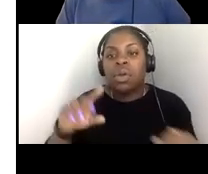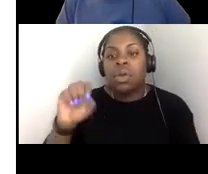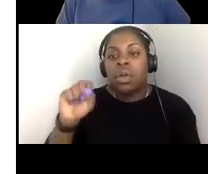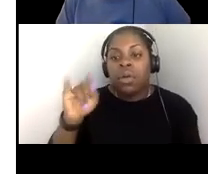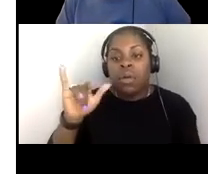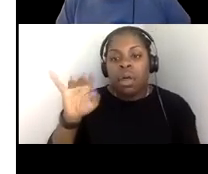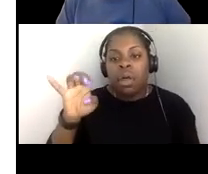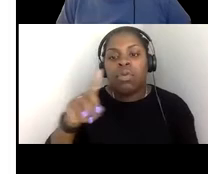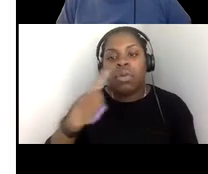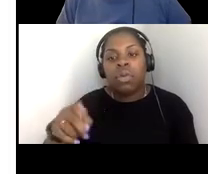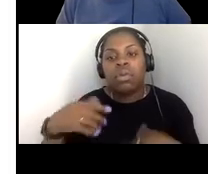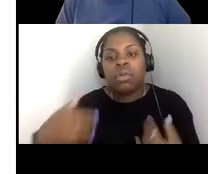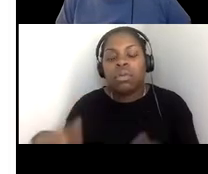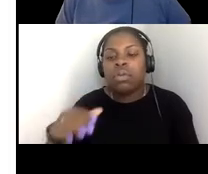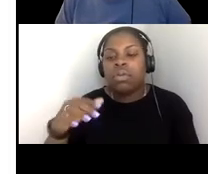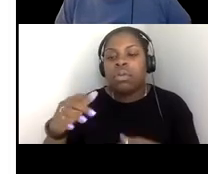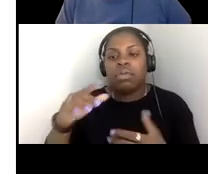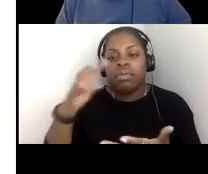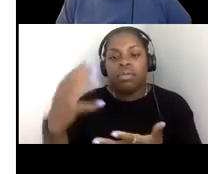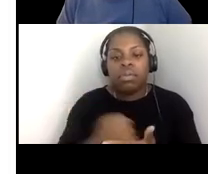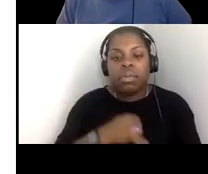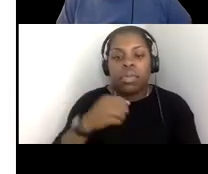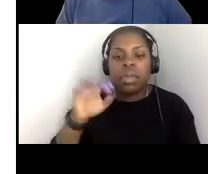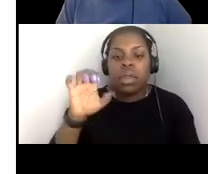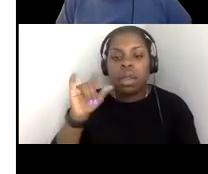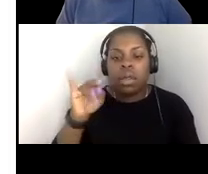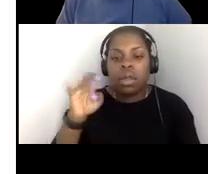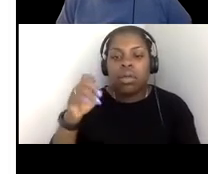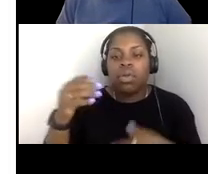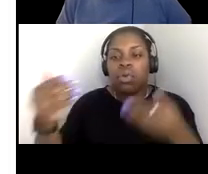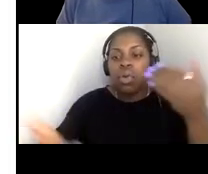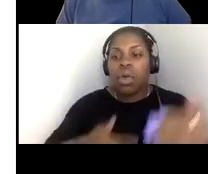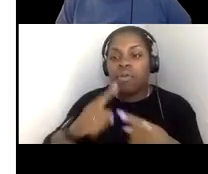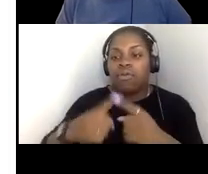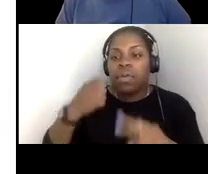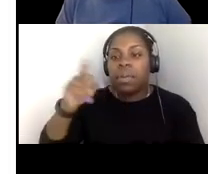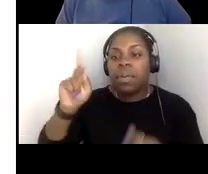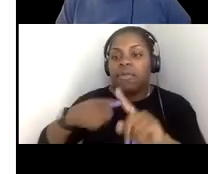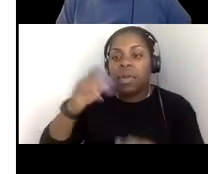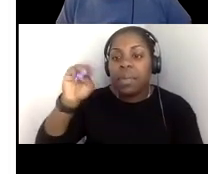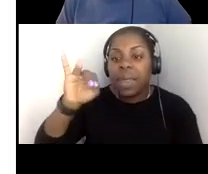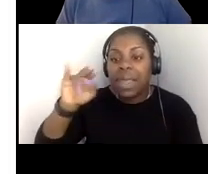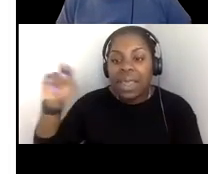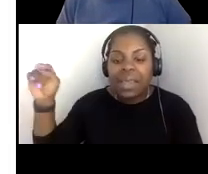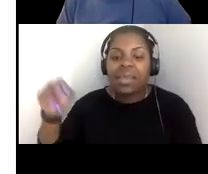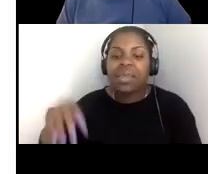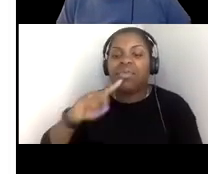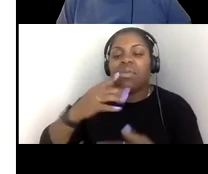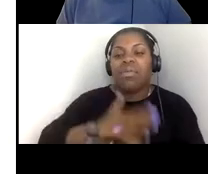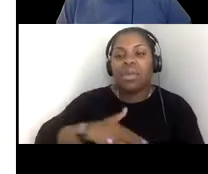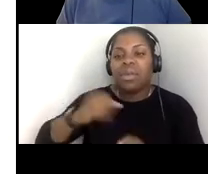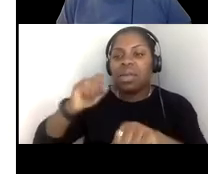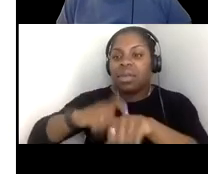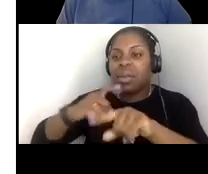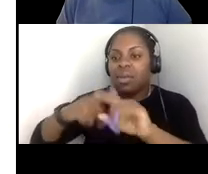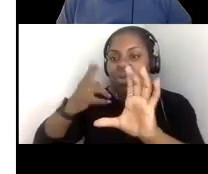against electronic monitoring. Welcome to people from Minneapolis. Appreciate you taking the time to join us here.